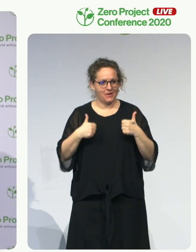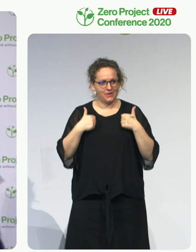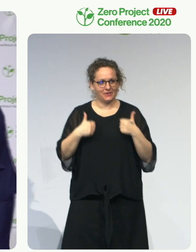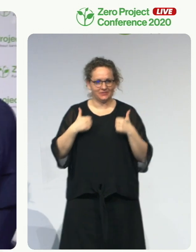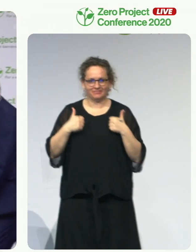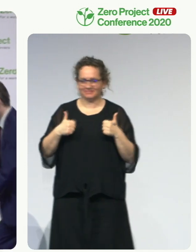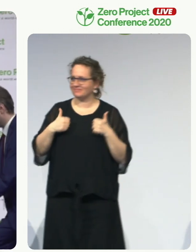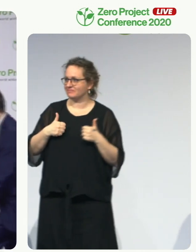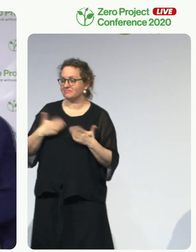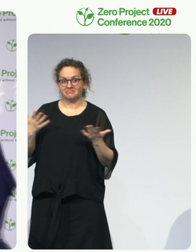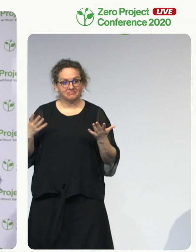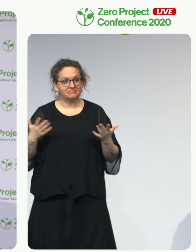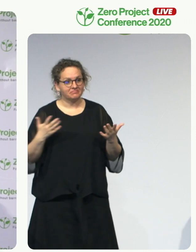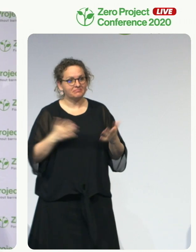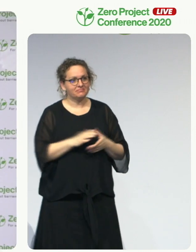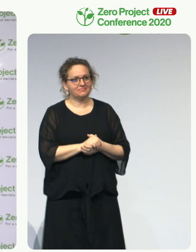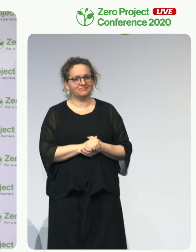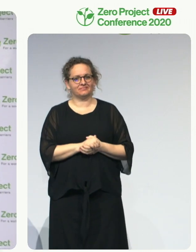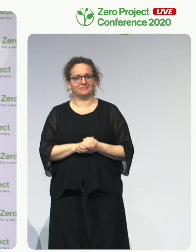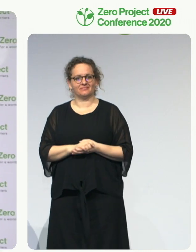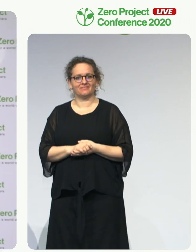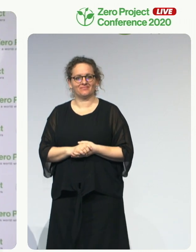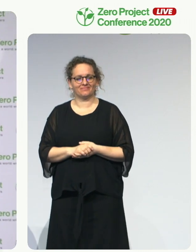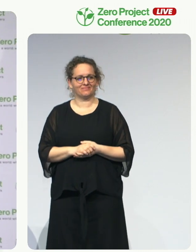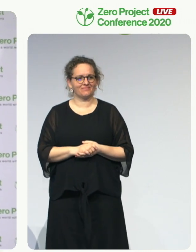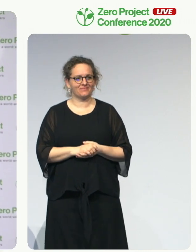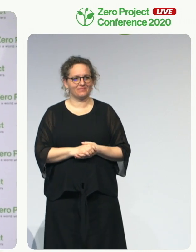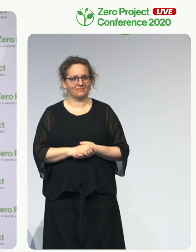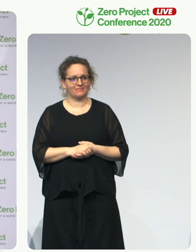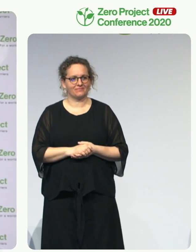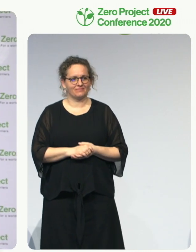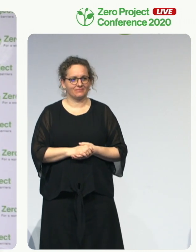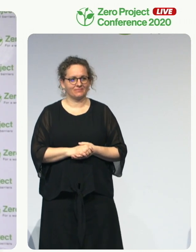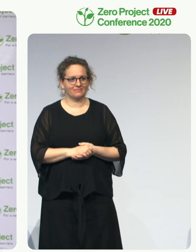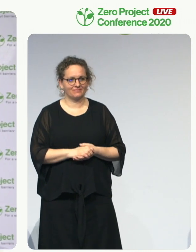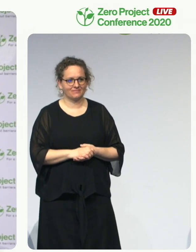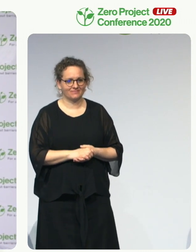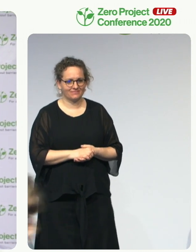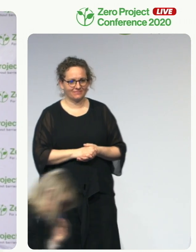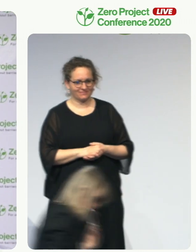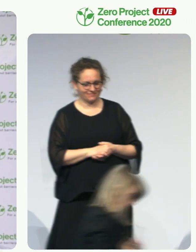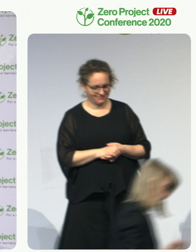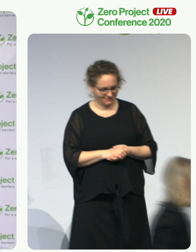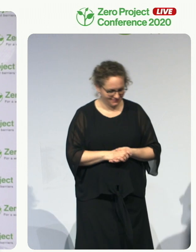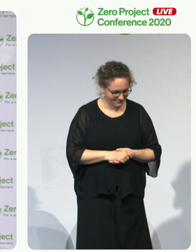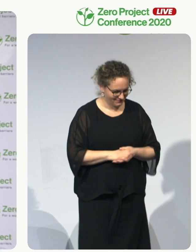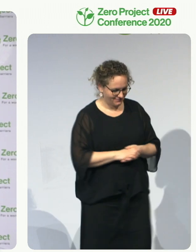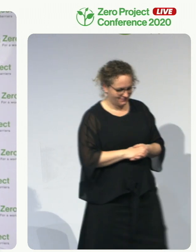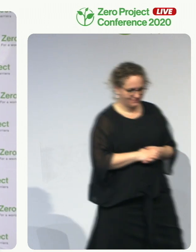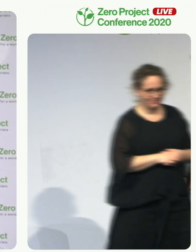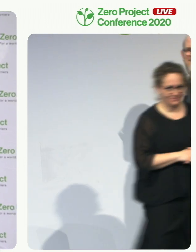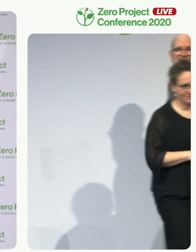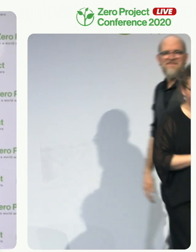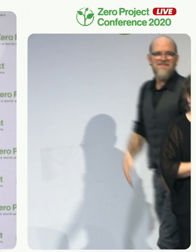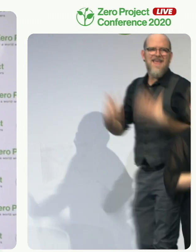Okay, we are going to have our last keynote for tonight. I met His Royal